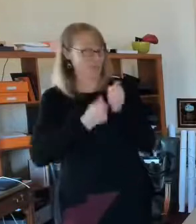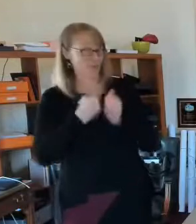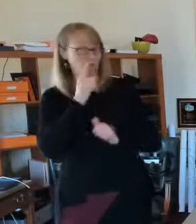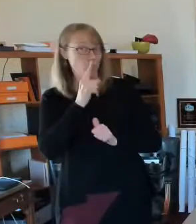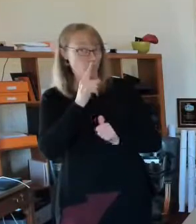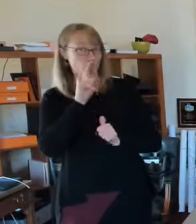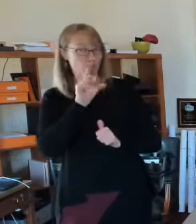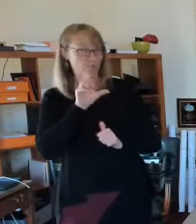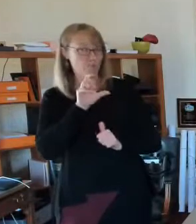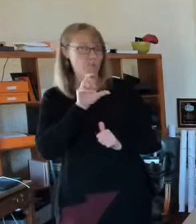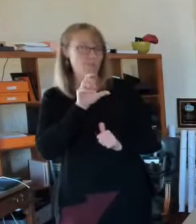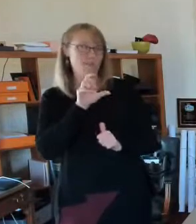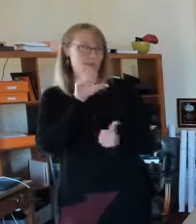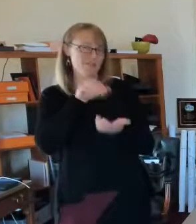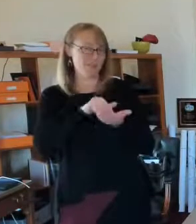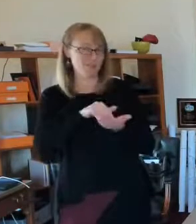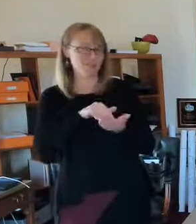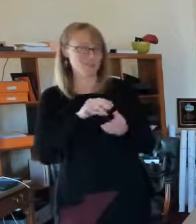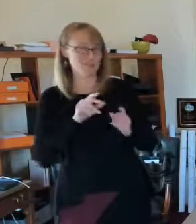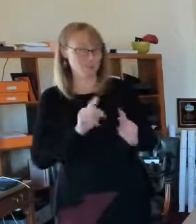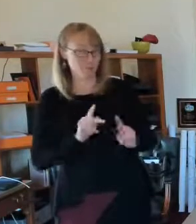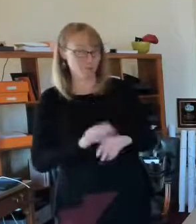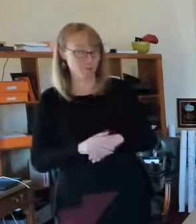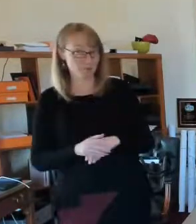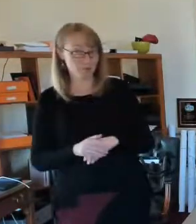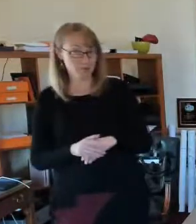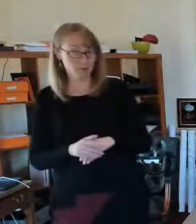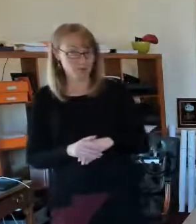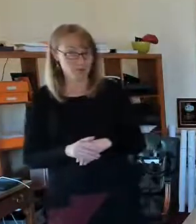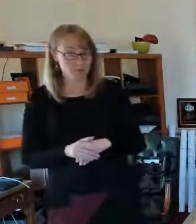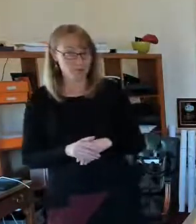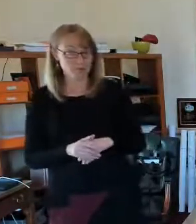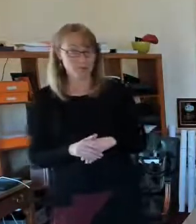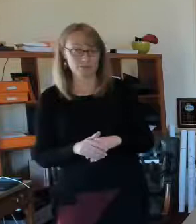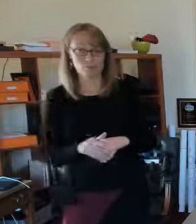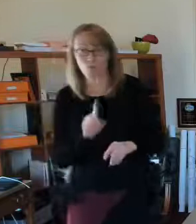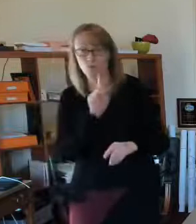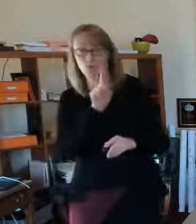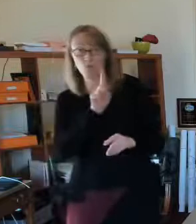people. So as you can see,